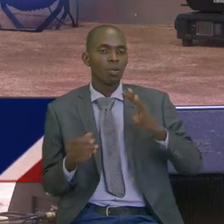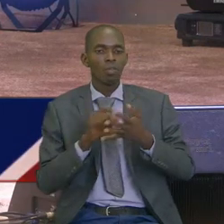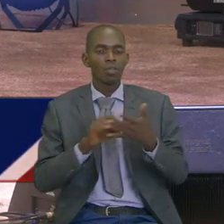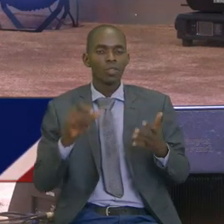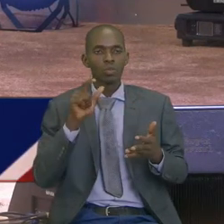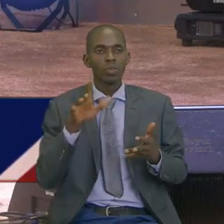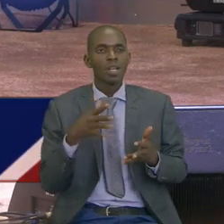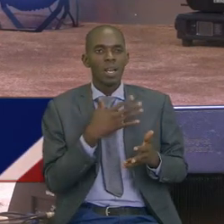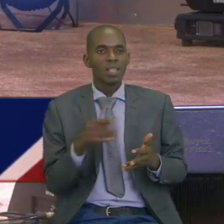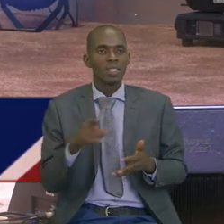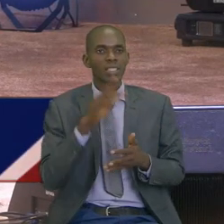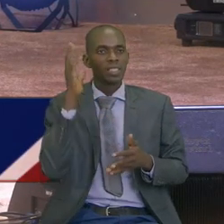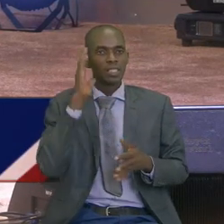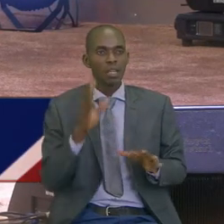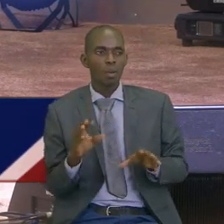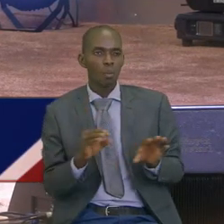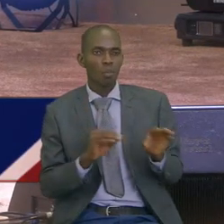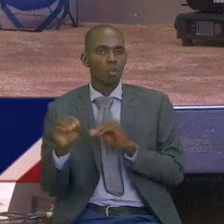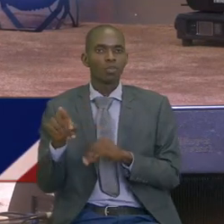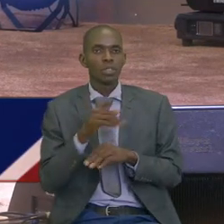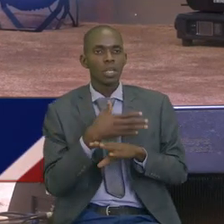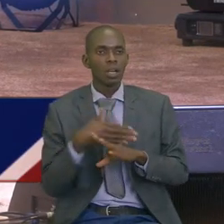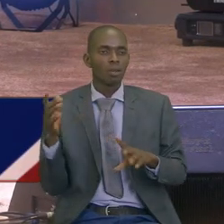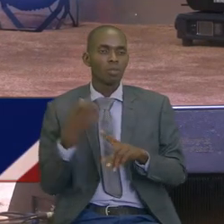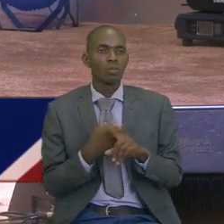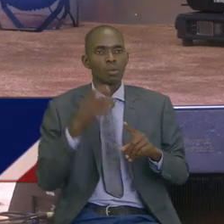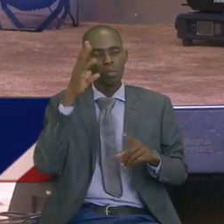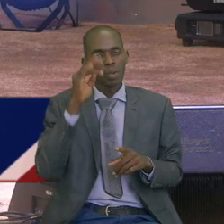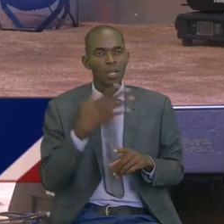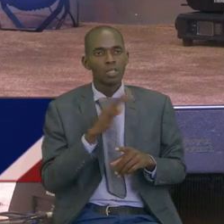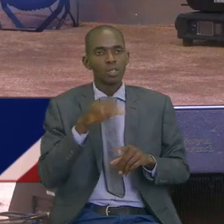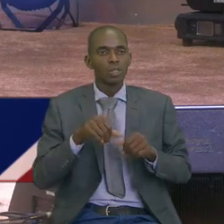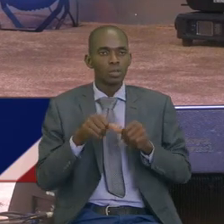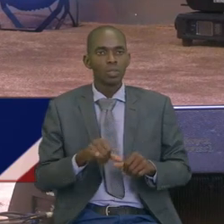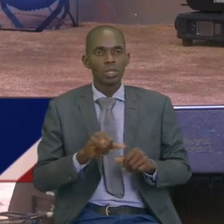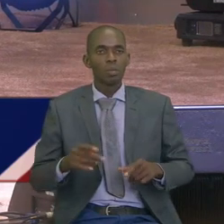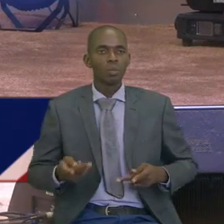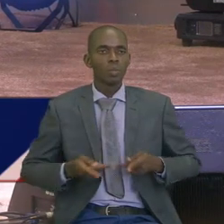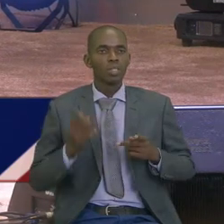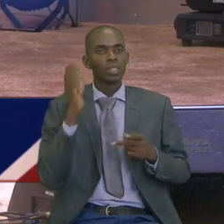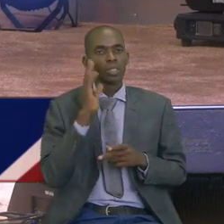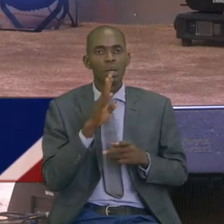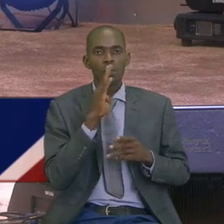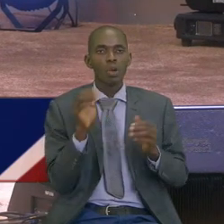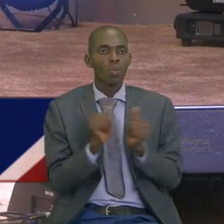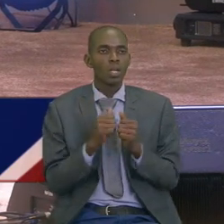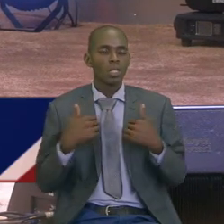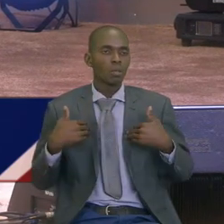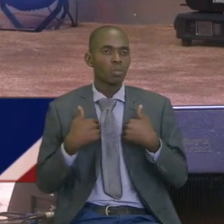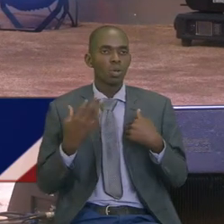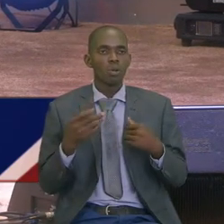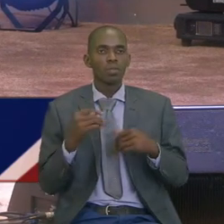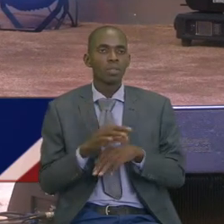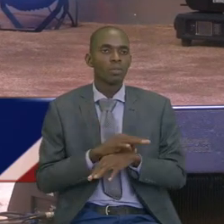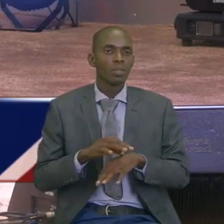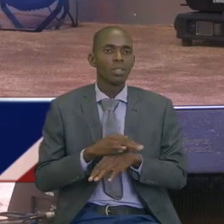men, and thy dwelling shall be with the beasts of the field,